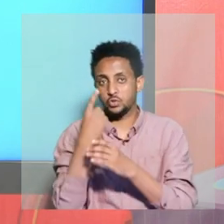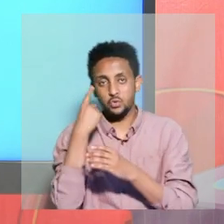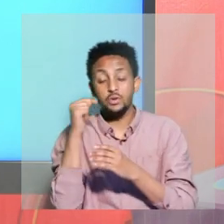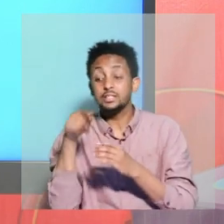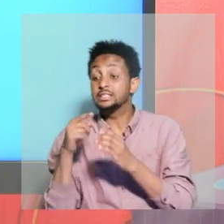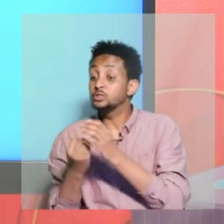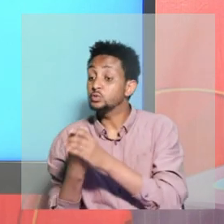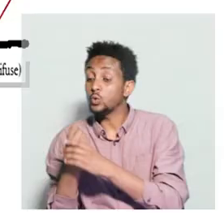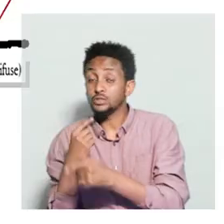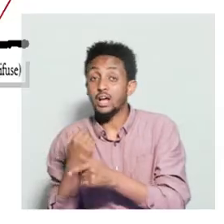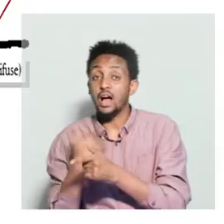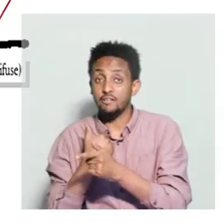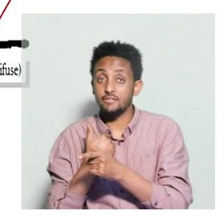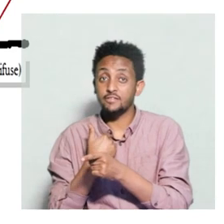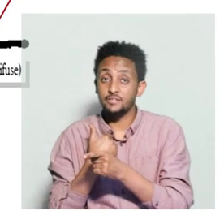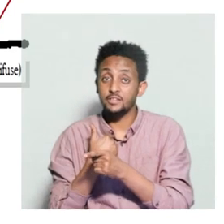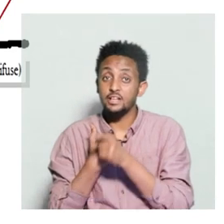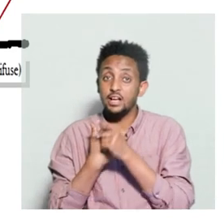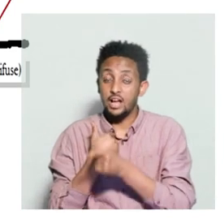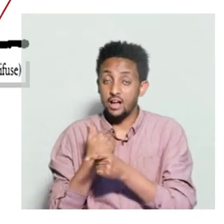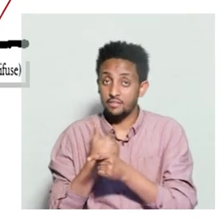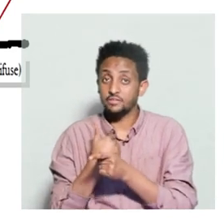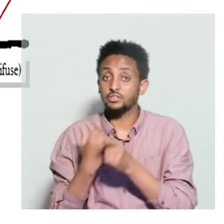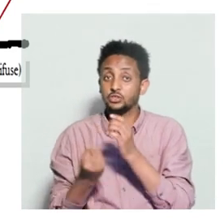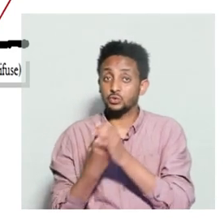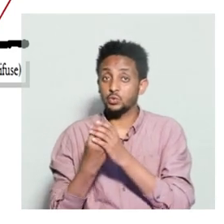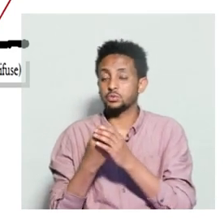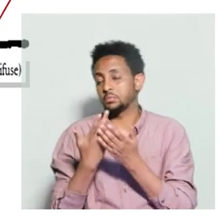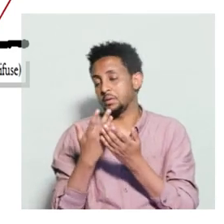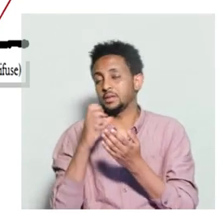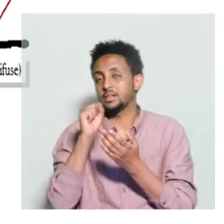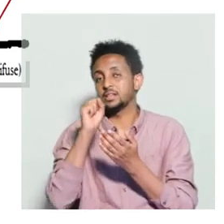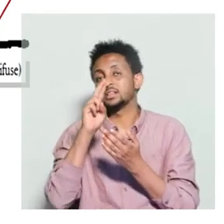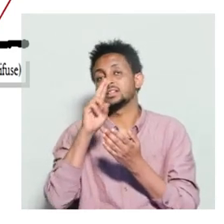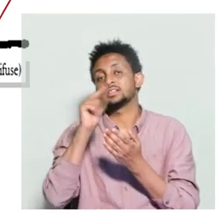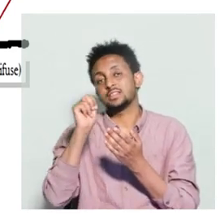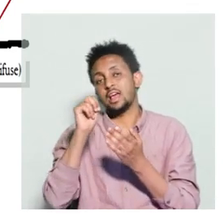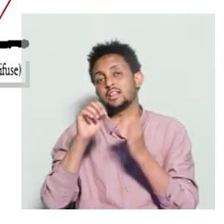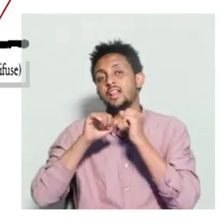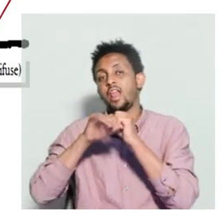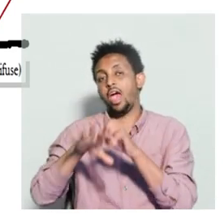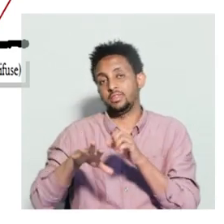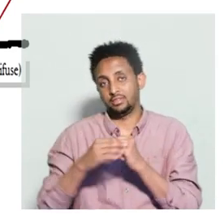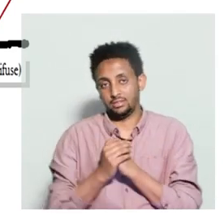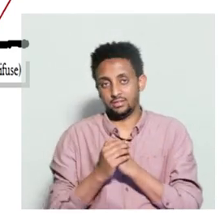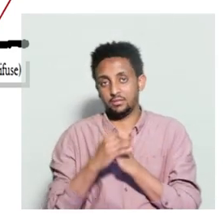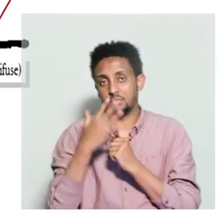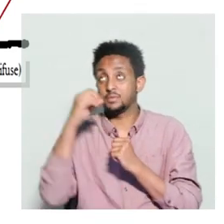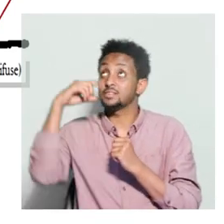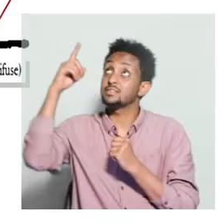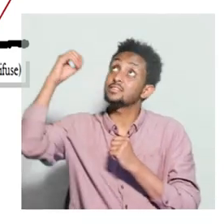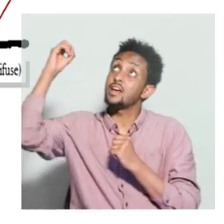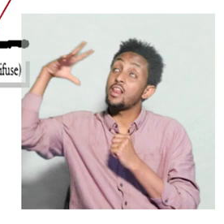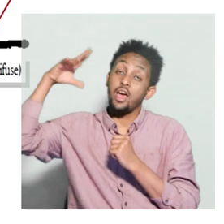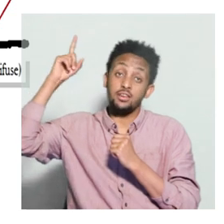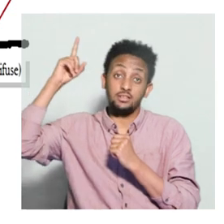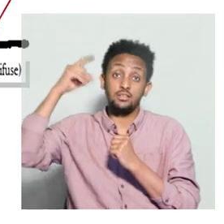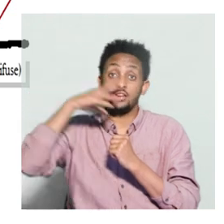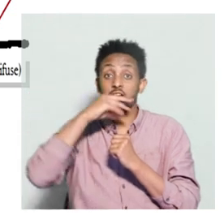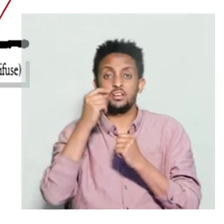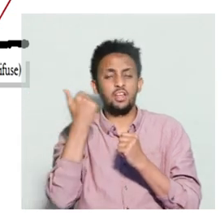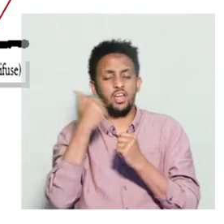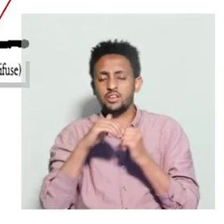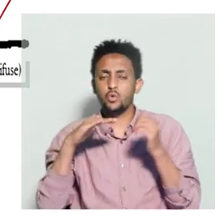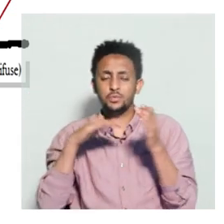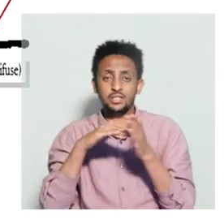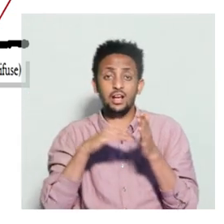that source, here, you might be having a source, it might be sunlight. From that, here you'd have a mirror or any